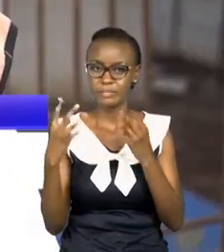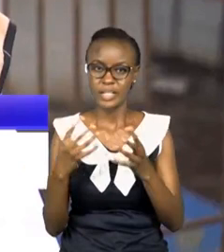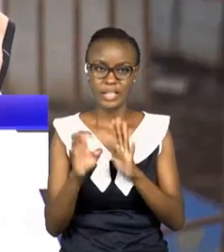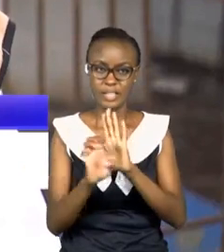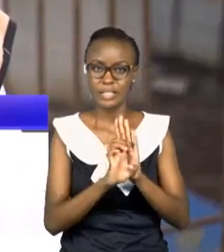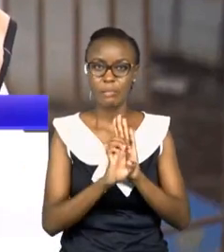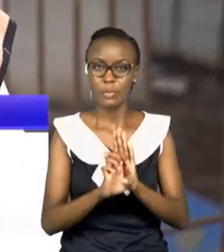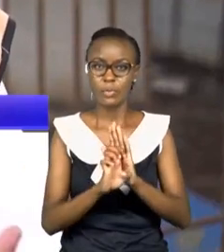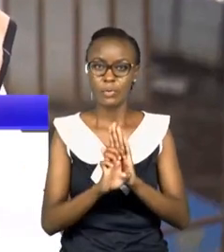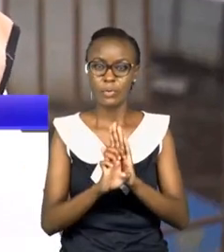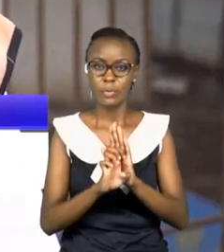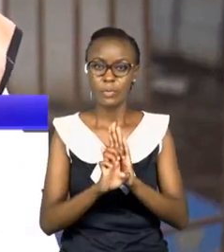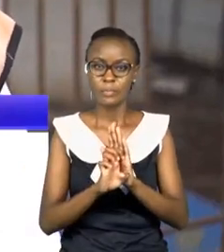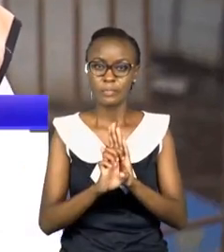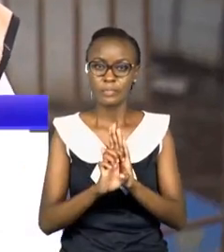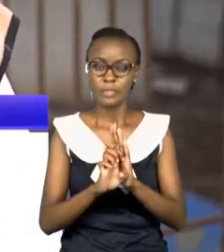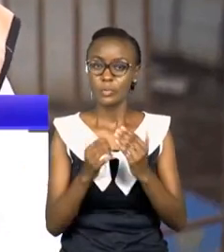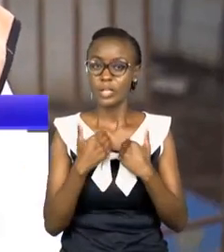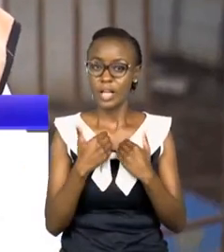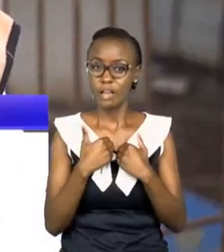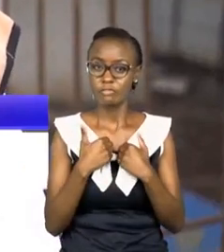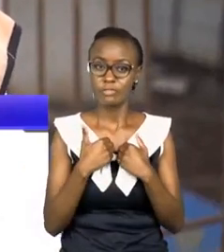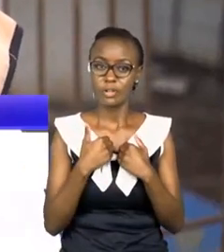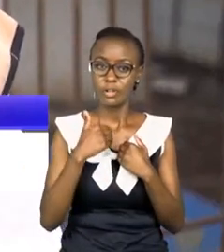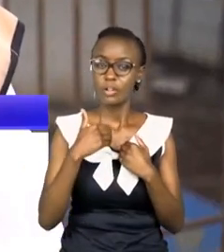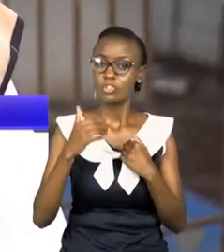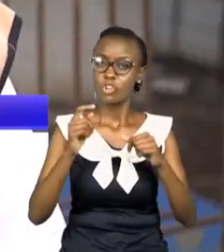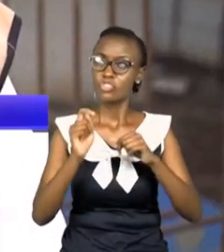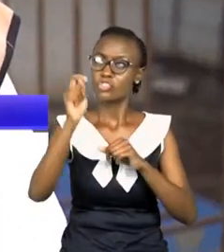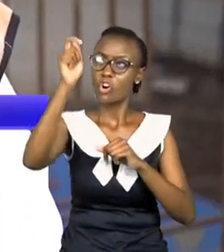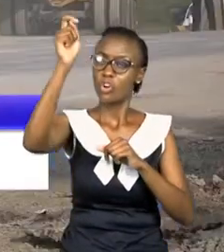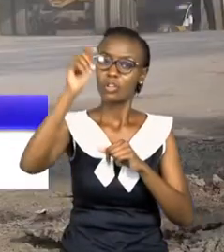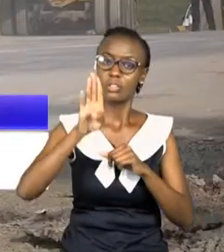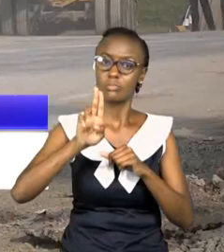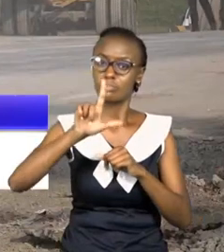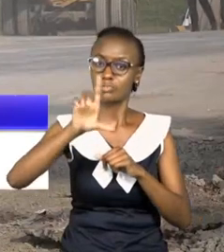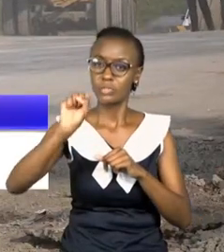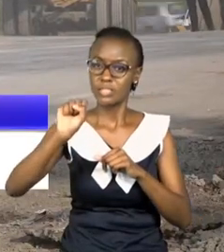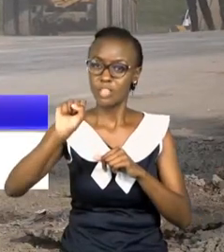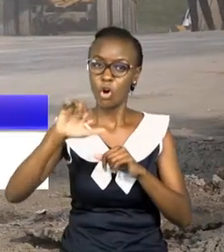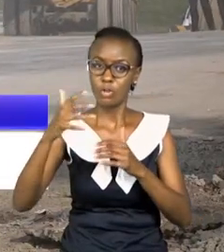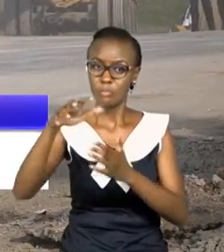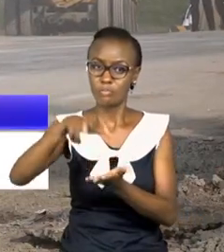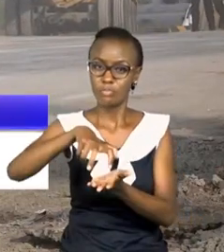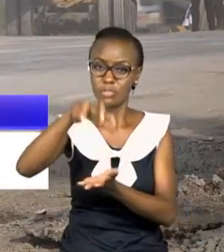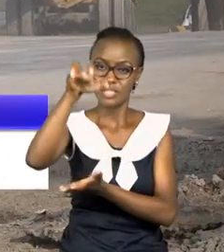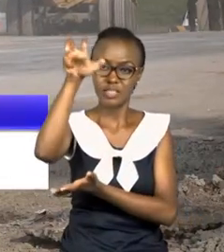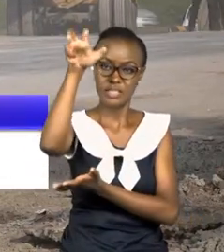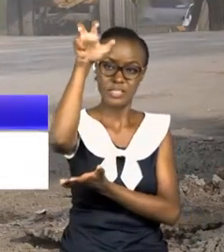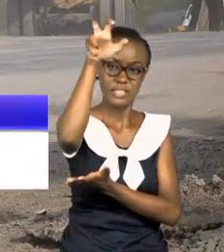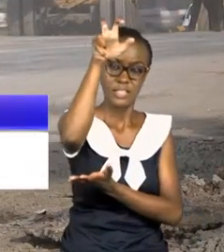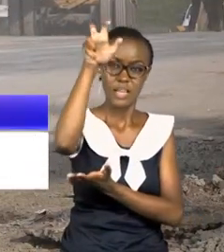have in the interchanges, we shall have boots, tall boots, which shall also have the communications, which shall also